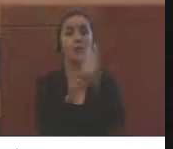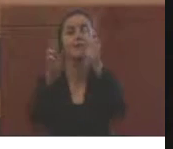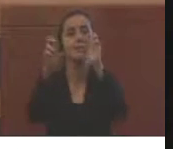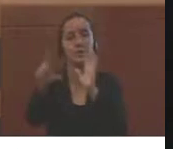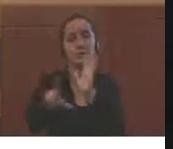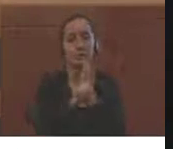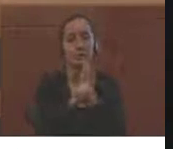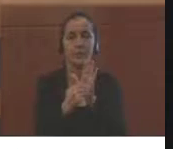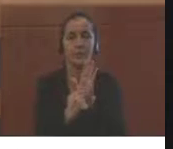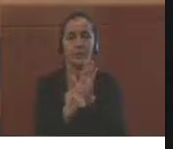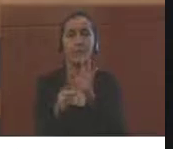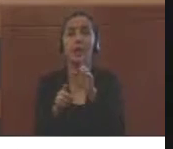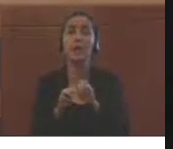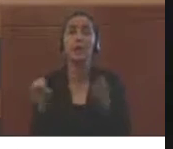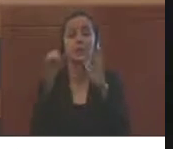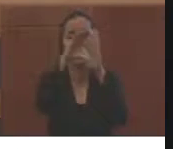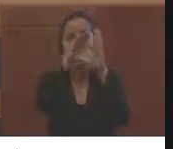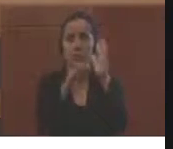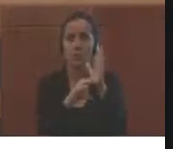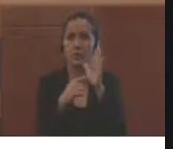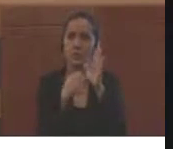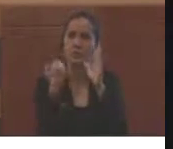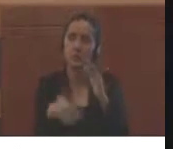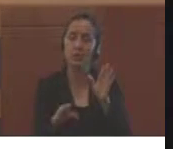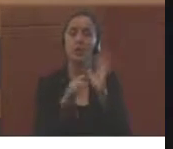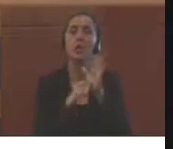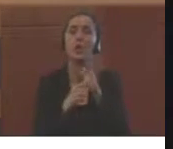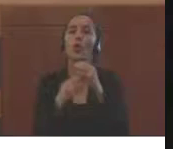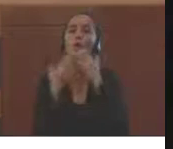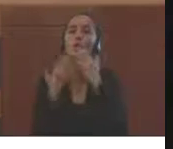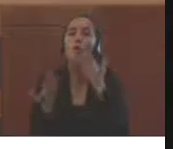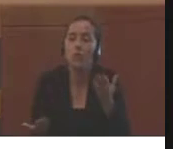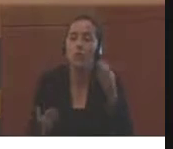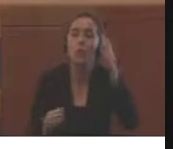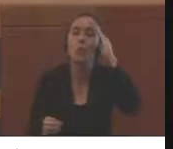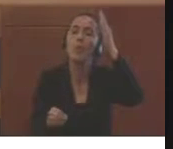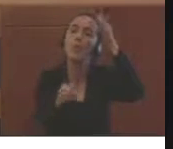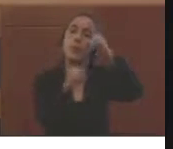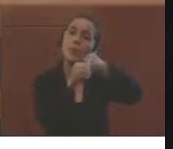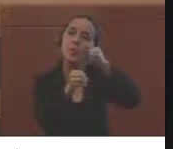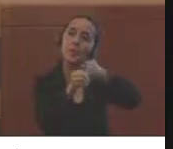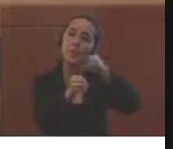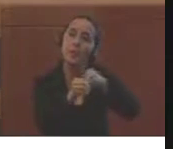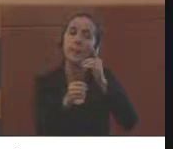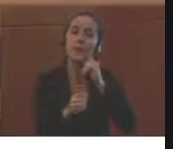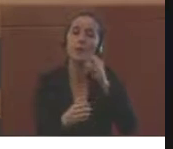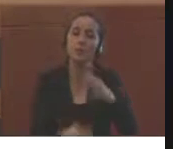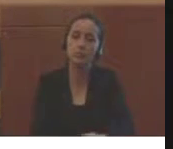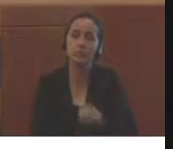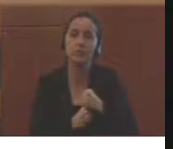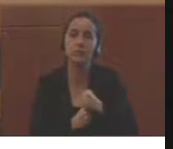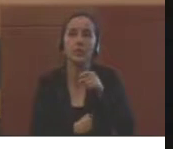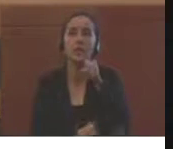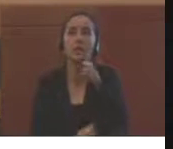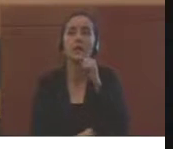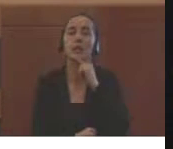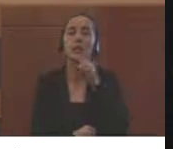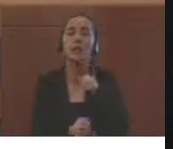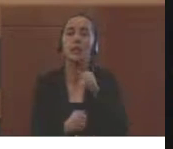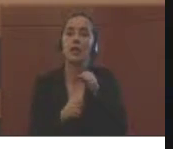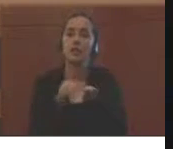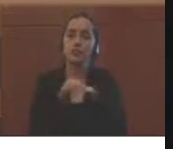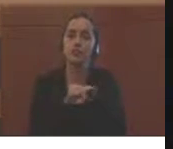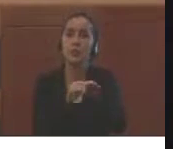institutional frameworks and practices with the aim of consolidating a shift away from